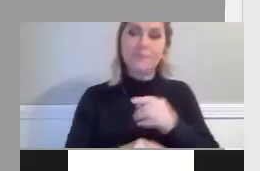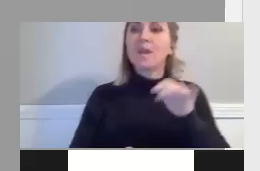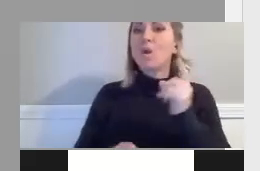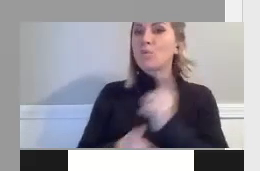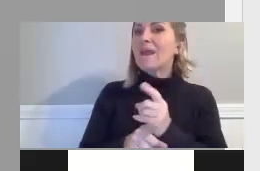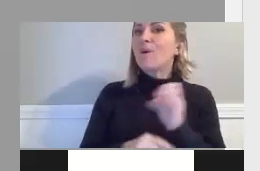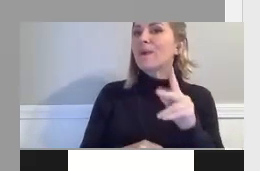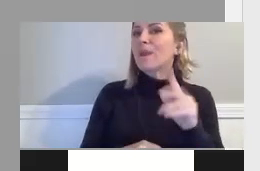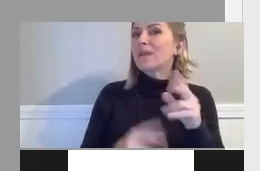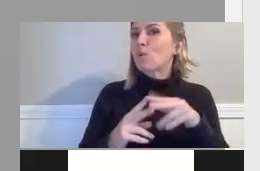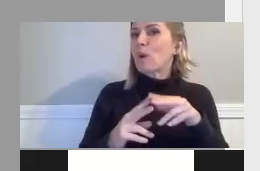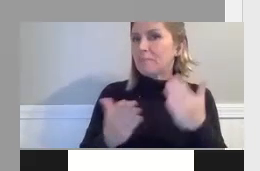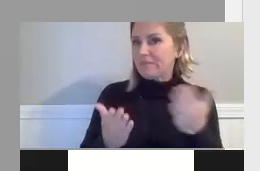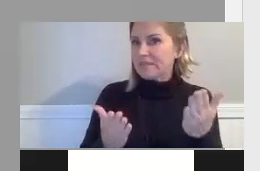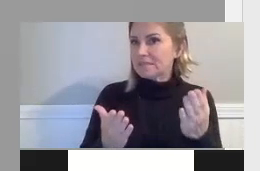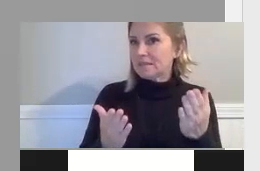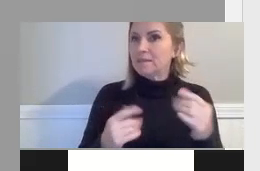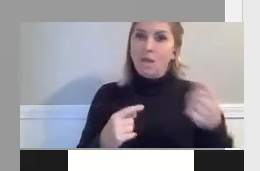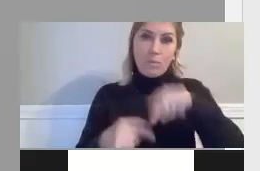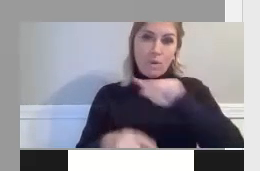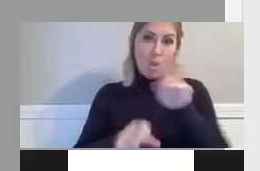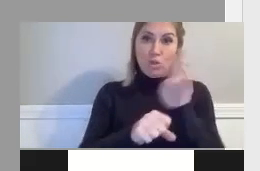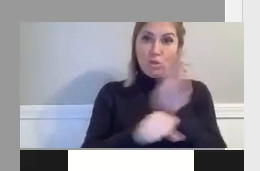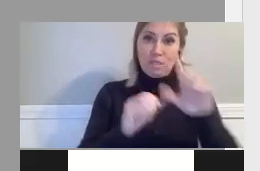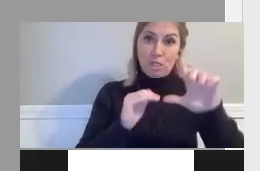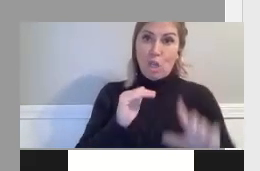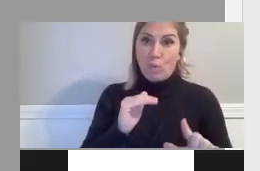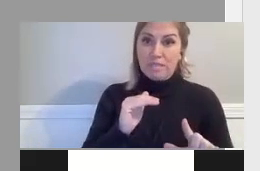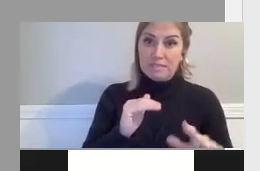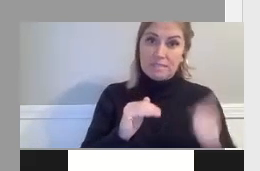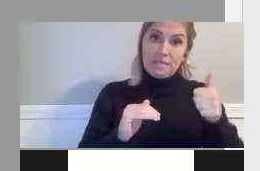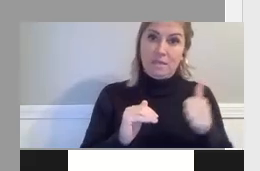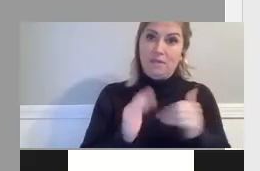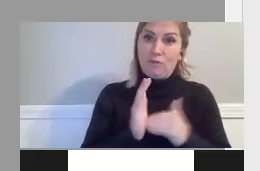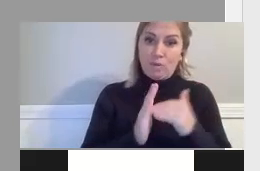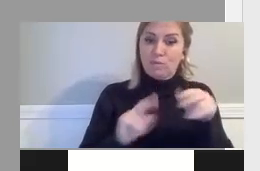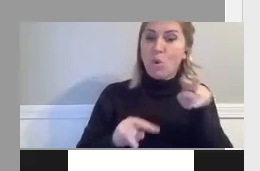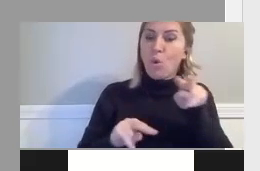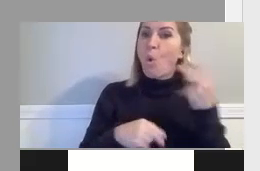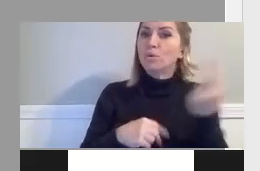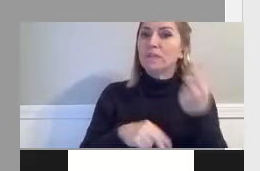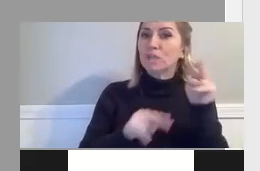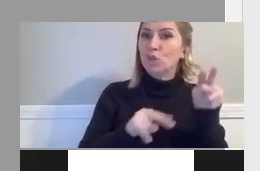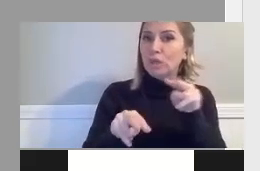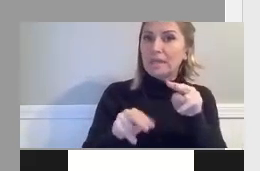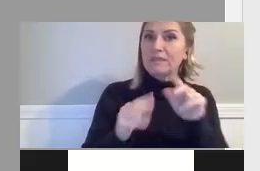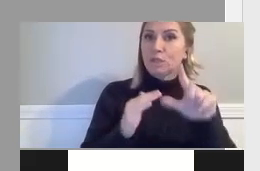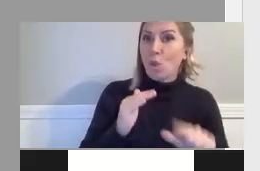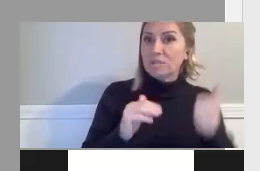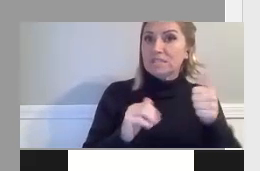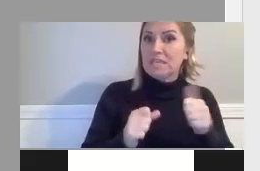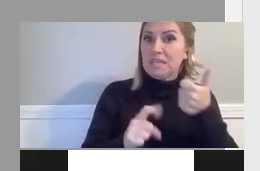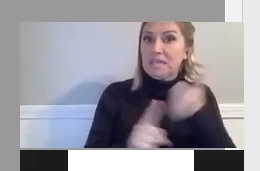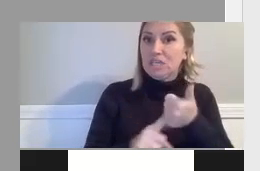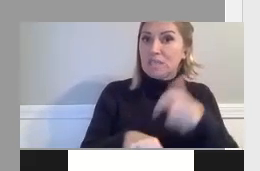so couple things. Since we are using the lowest frequency, since we are only looking at the lowest frequency every time, that is